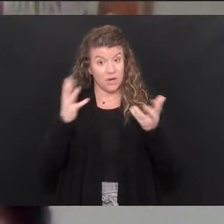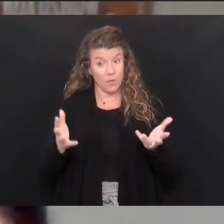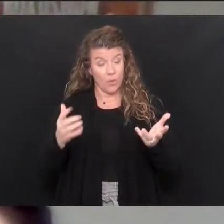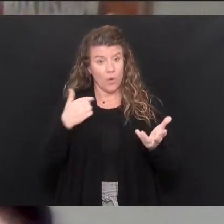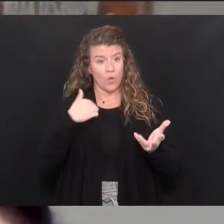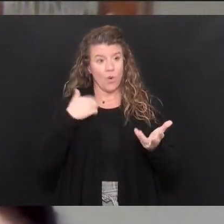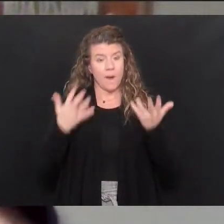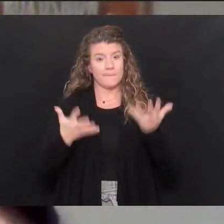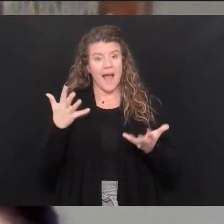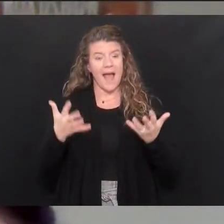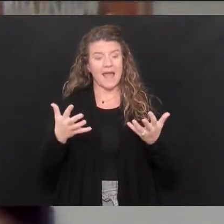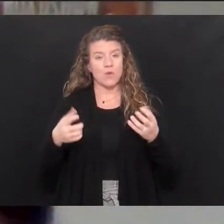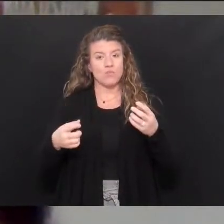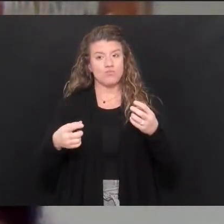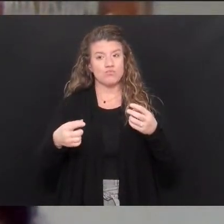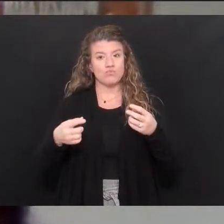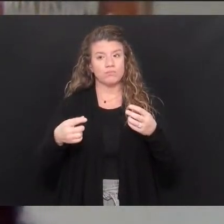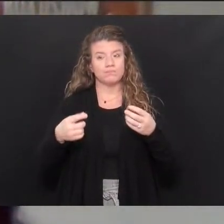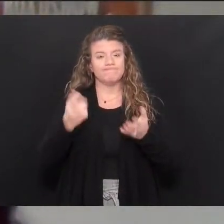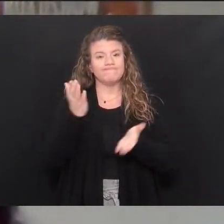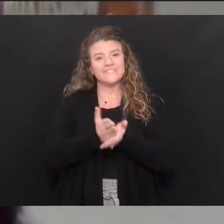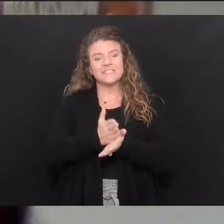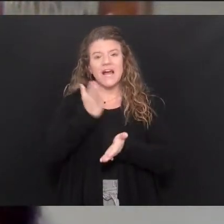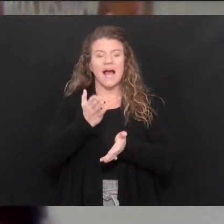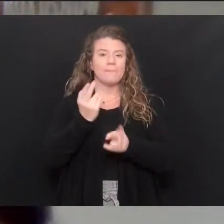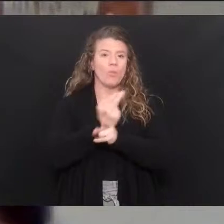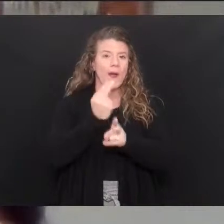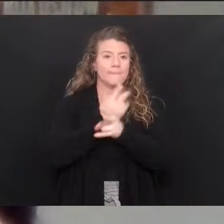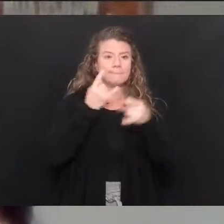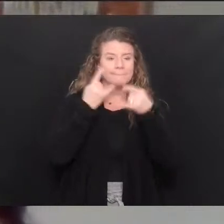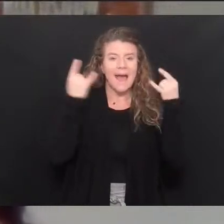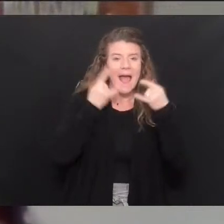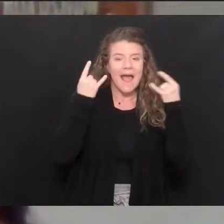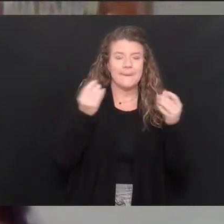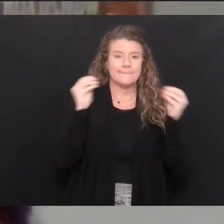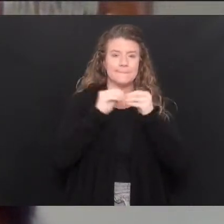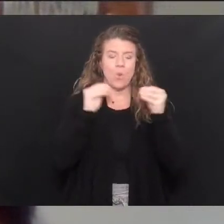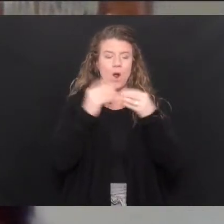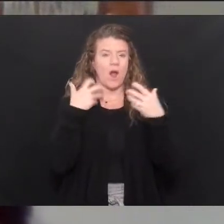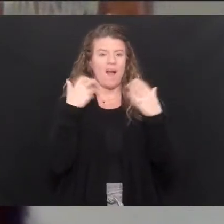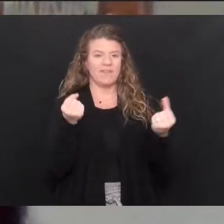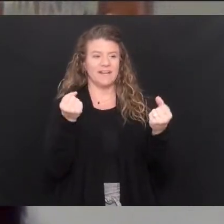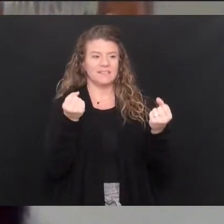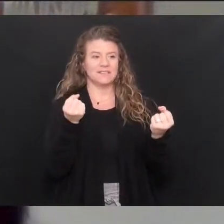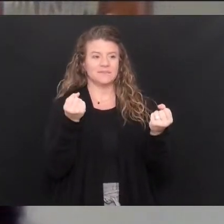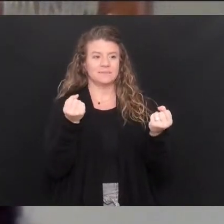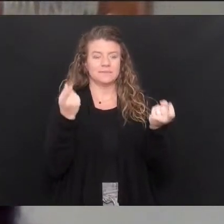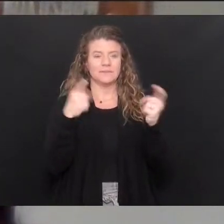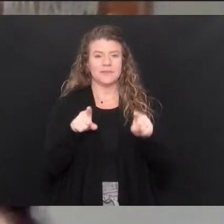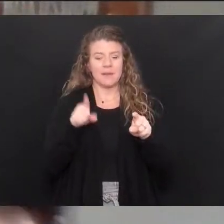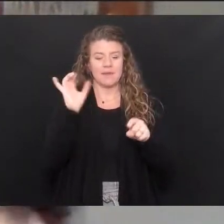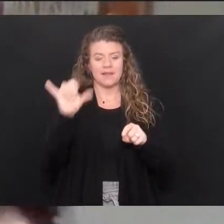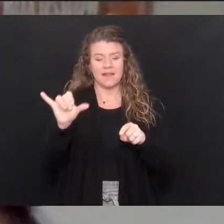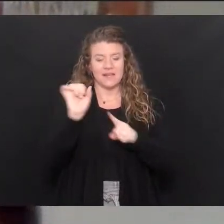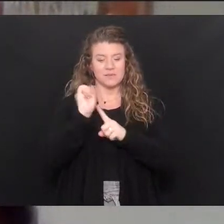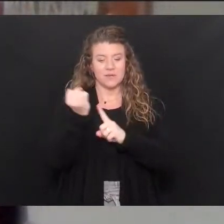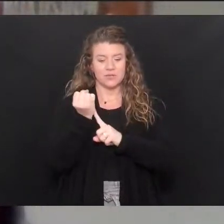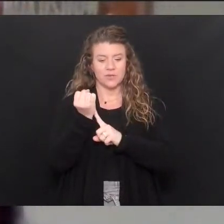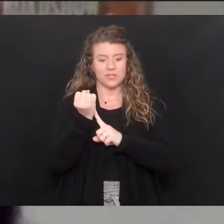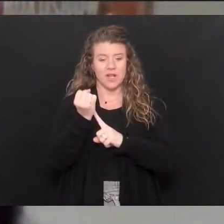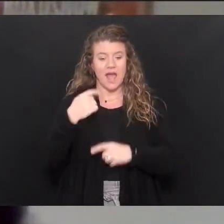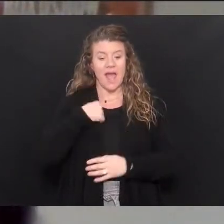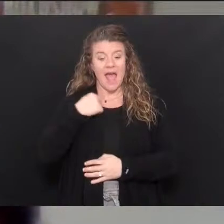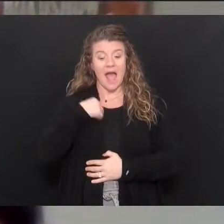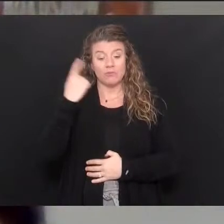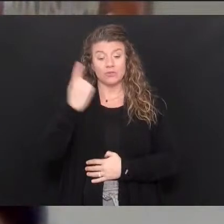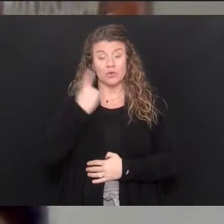roll back the mask requirement and just have more confidence in our situation. I'm wondering why